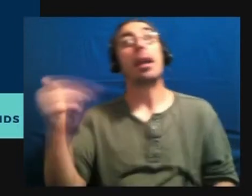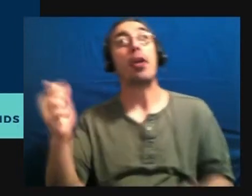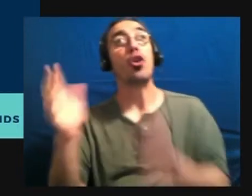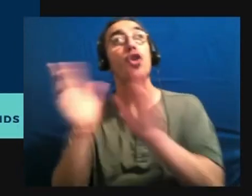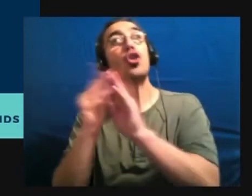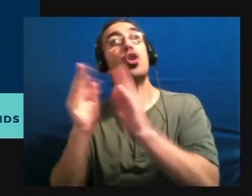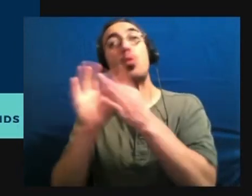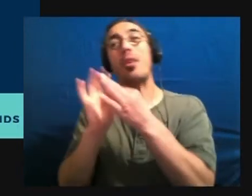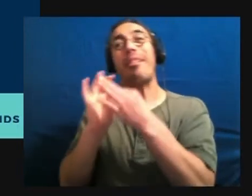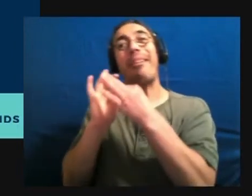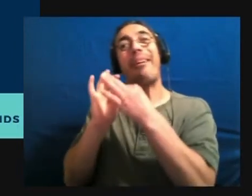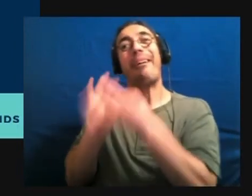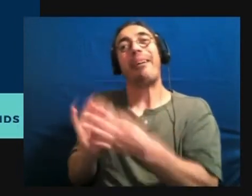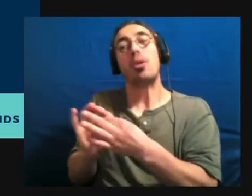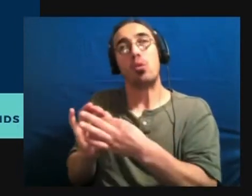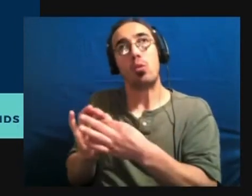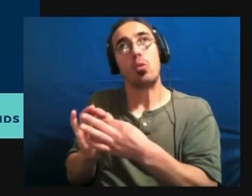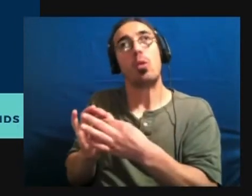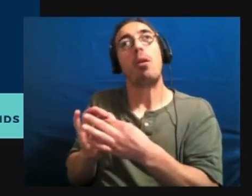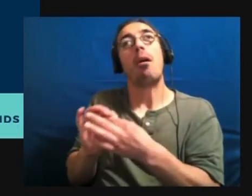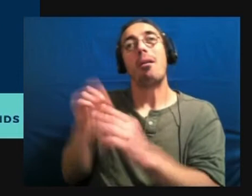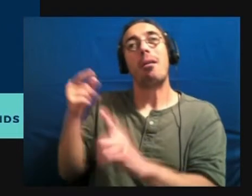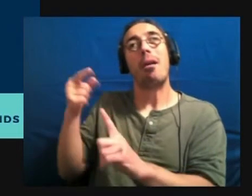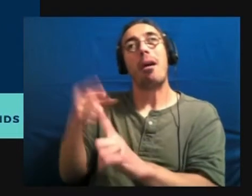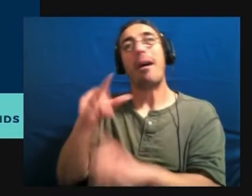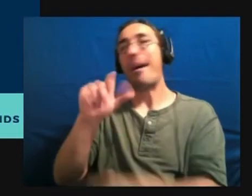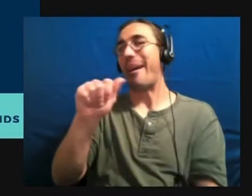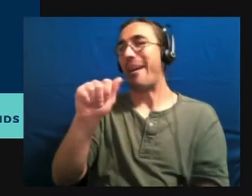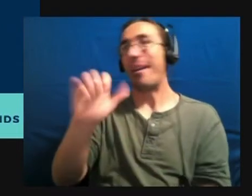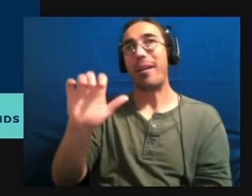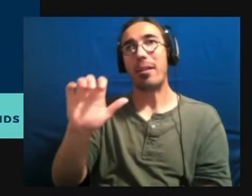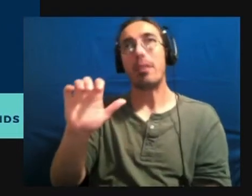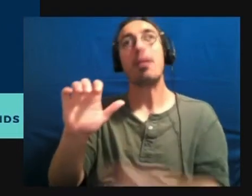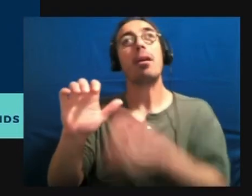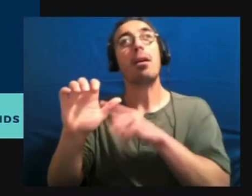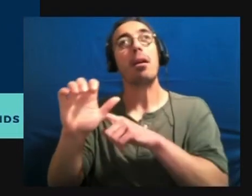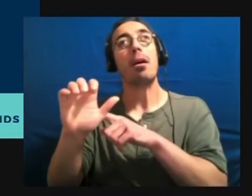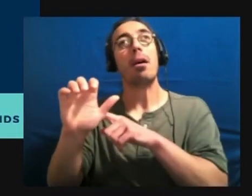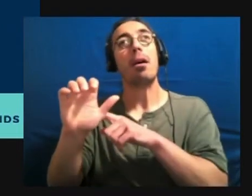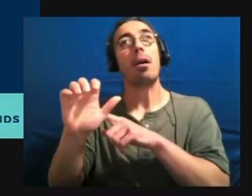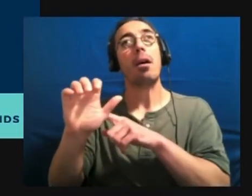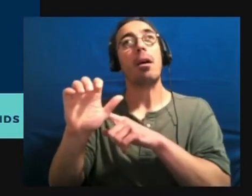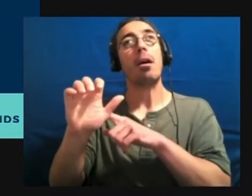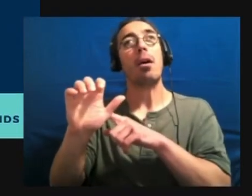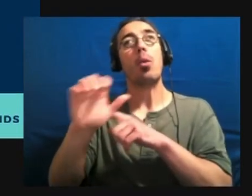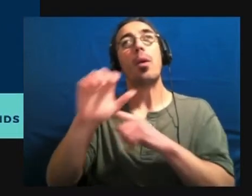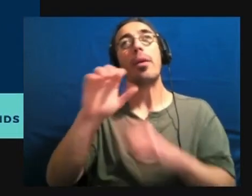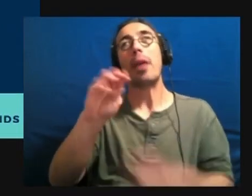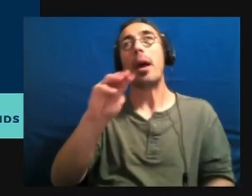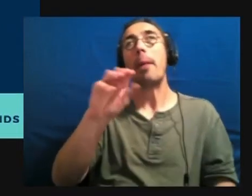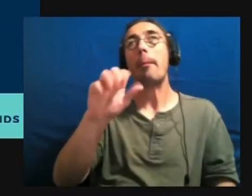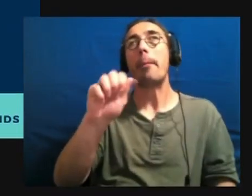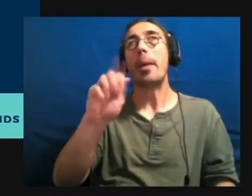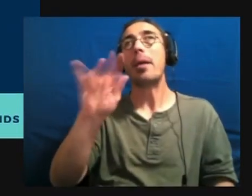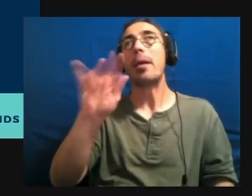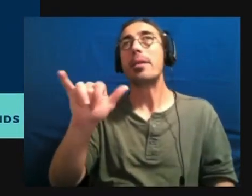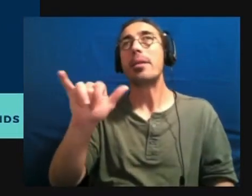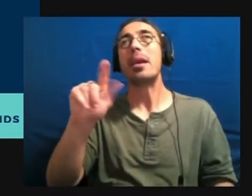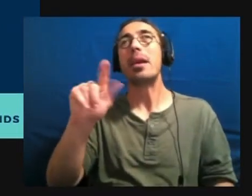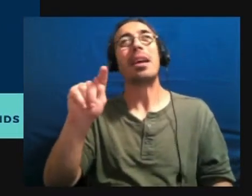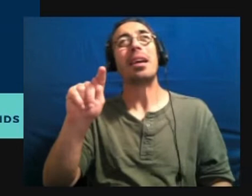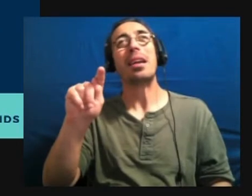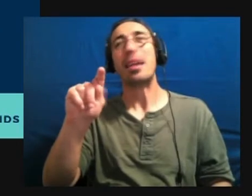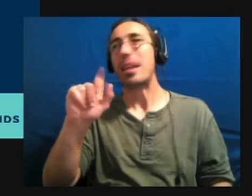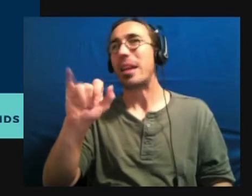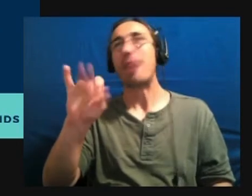going to be all about AAC with Maisie, T, and Tiffany. You can read